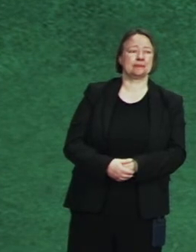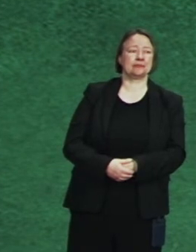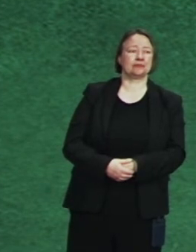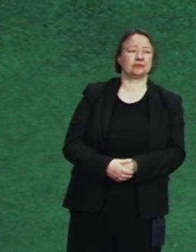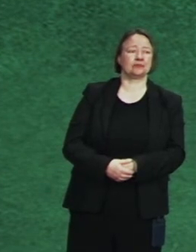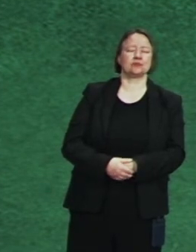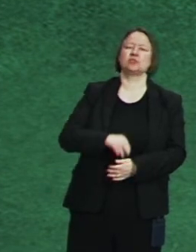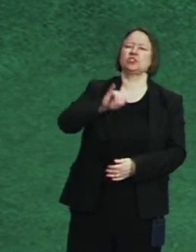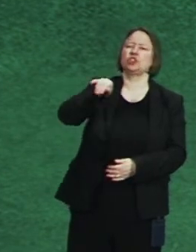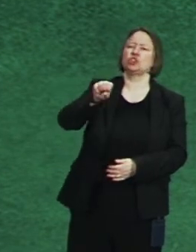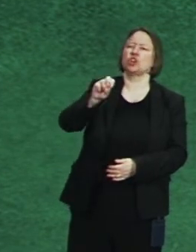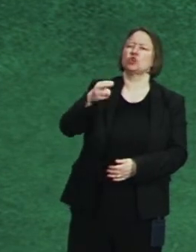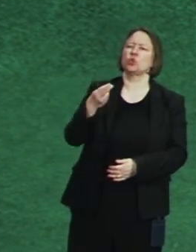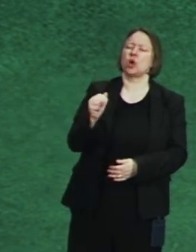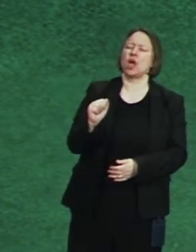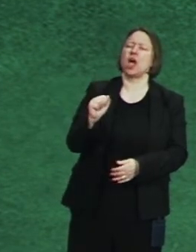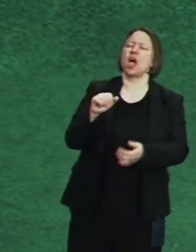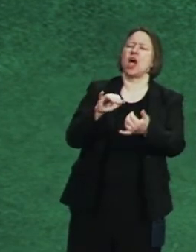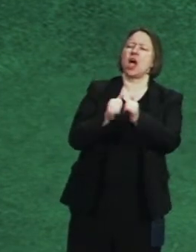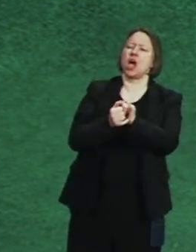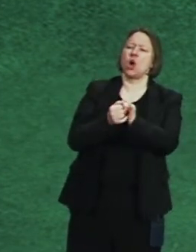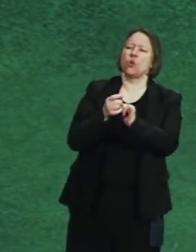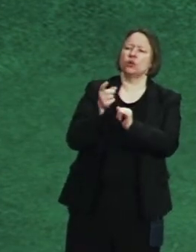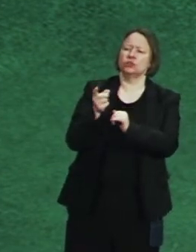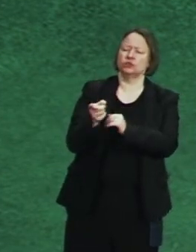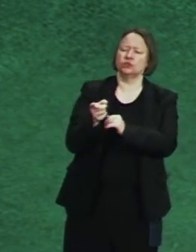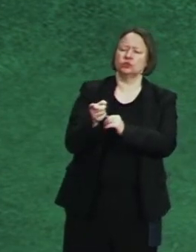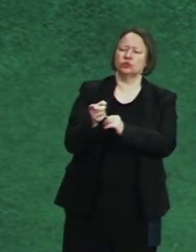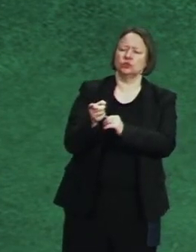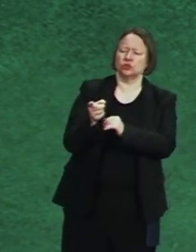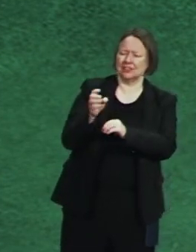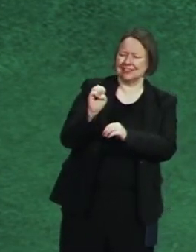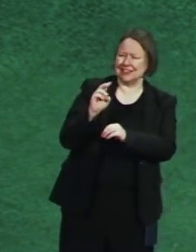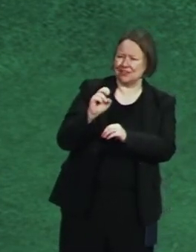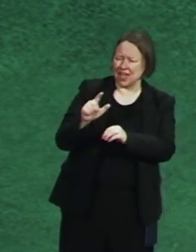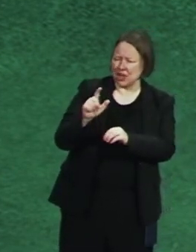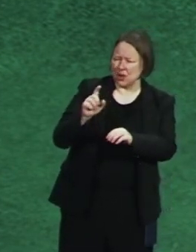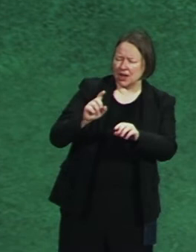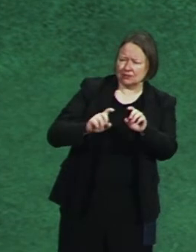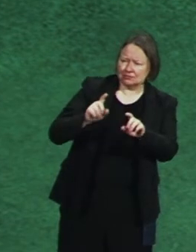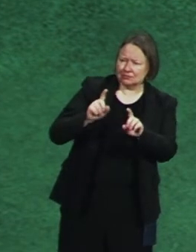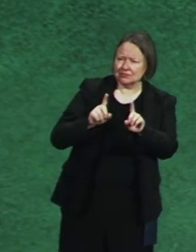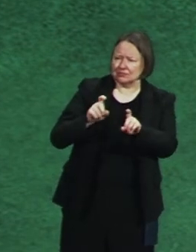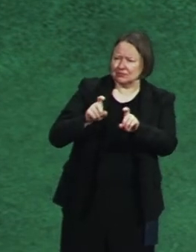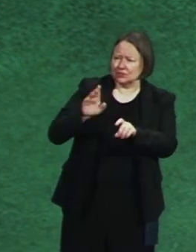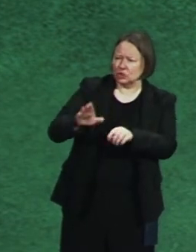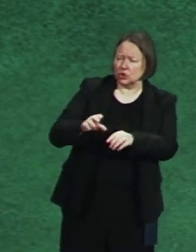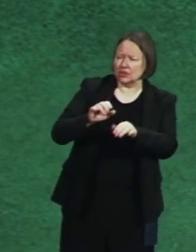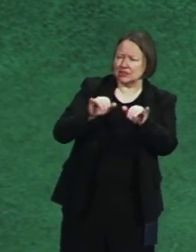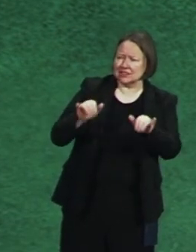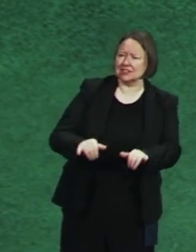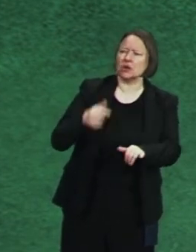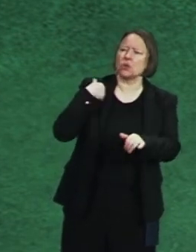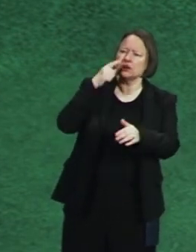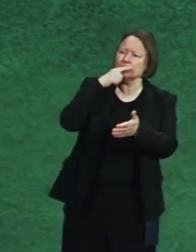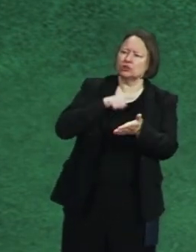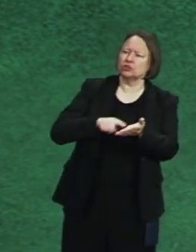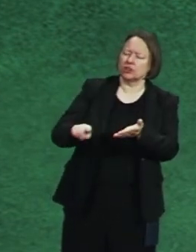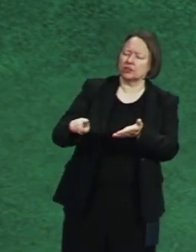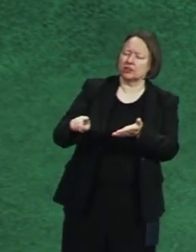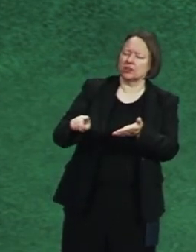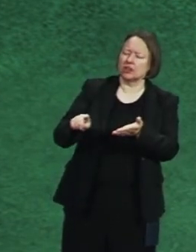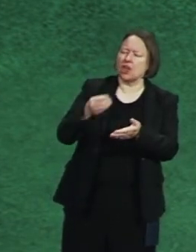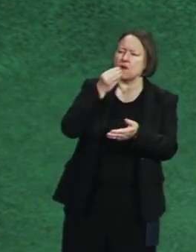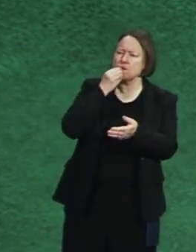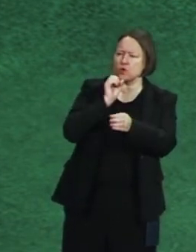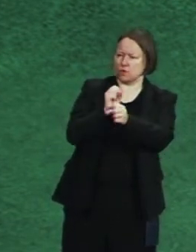Hey, Joshua, how would you evaluate the benefits of your system when you look at the